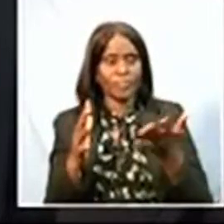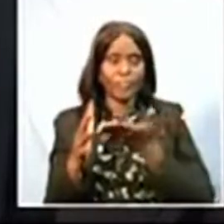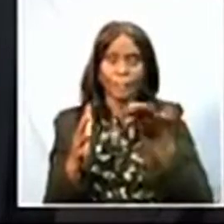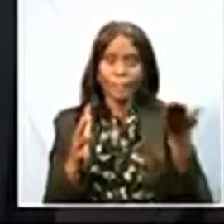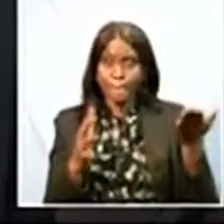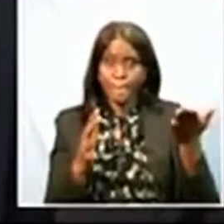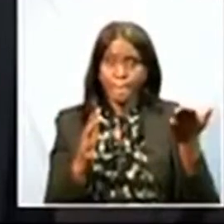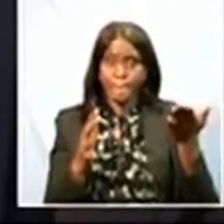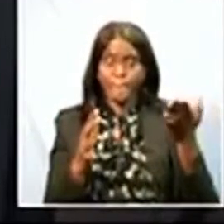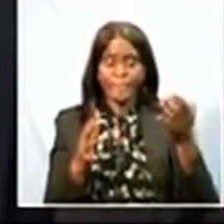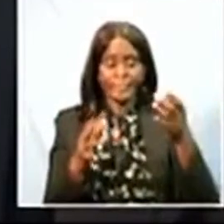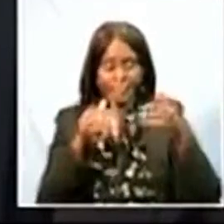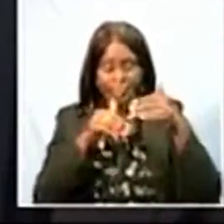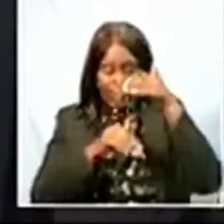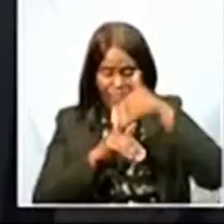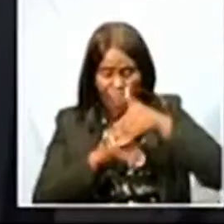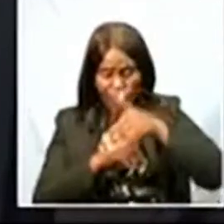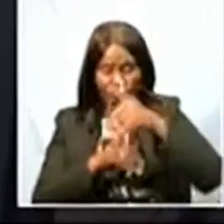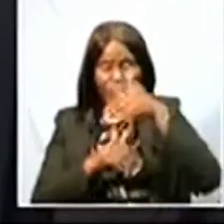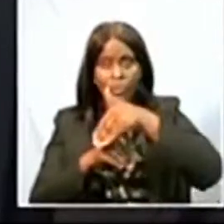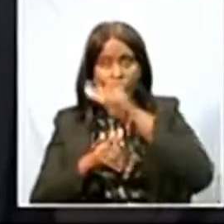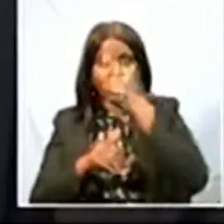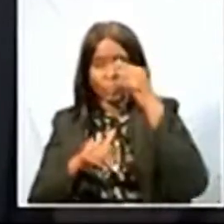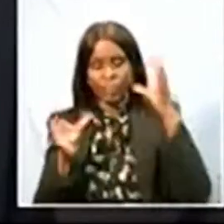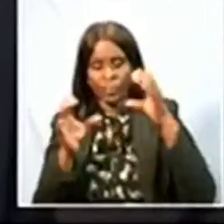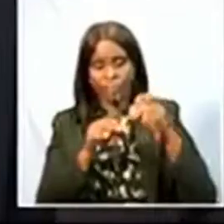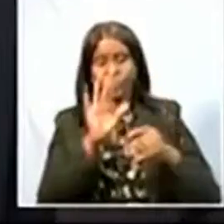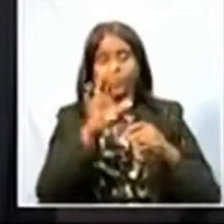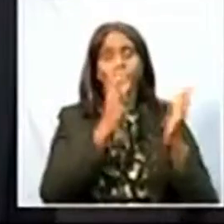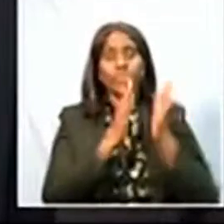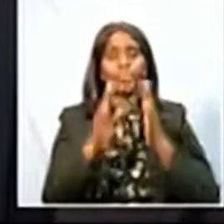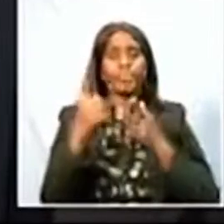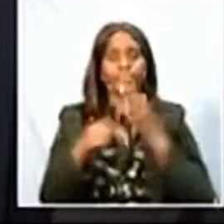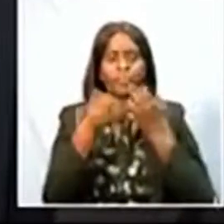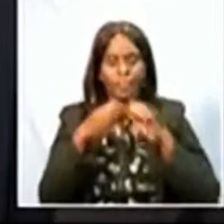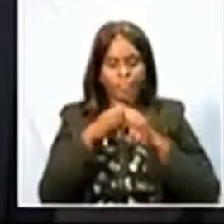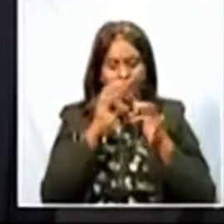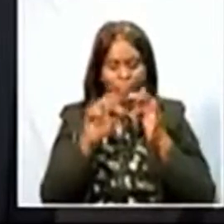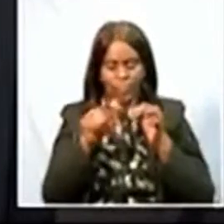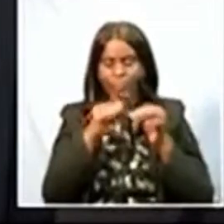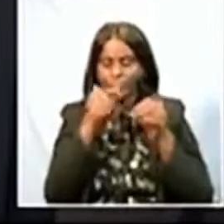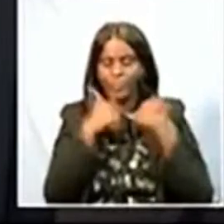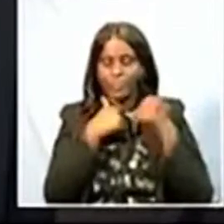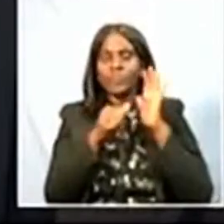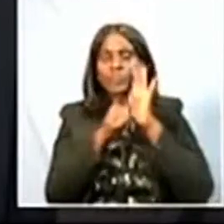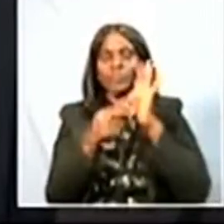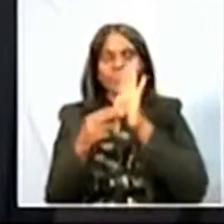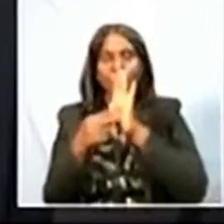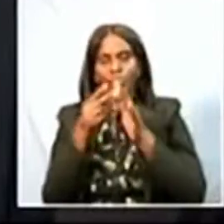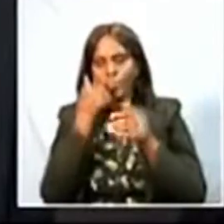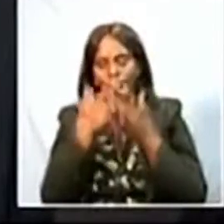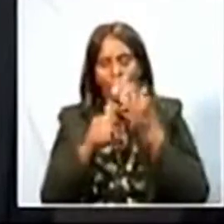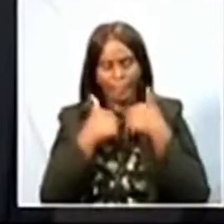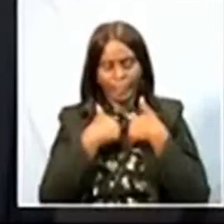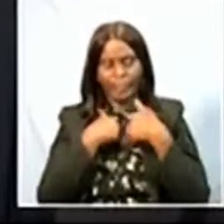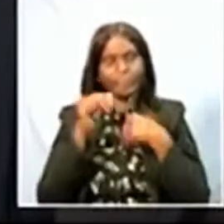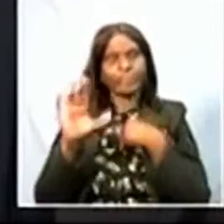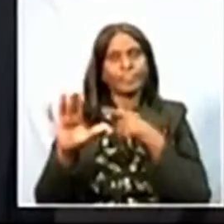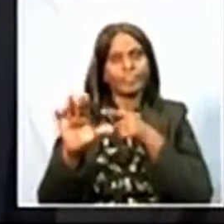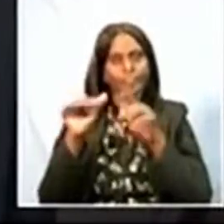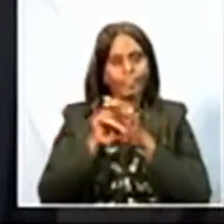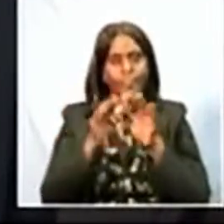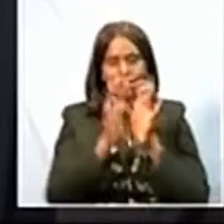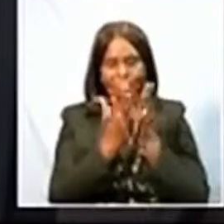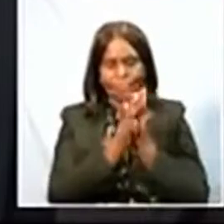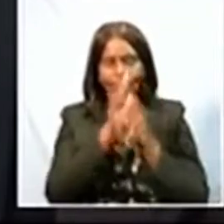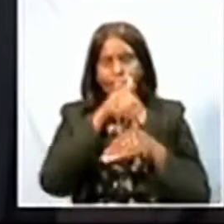these on the asset register of the council? What was the intention? Because even if they didn't avail the documents, at least they should have been there in the